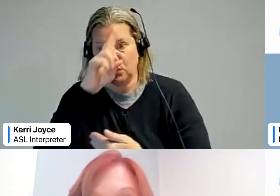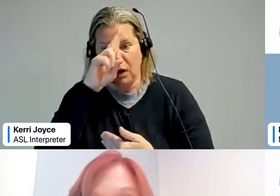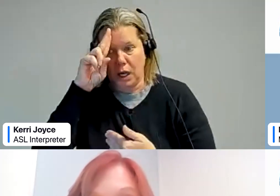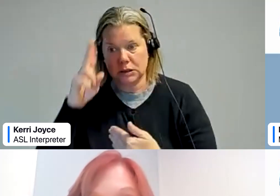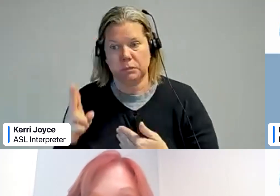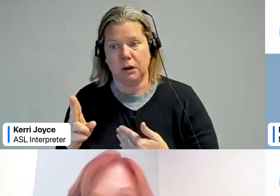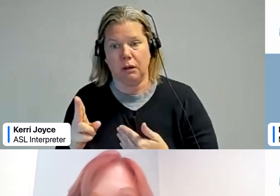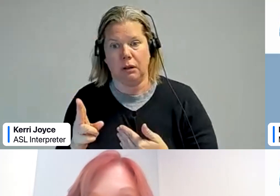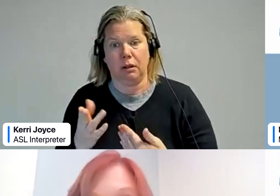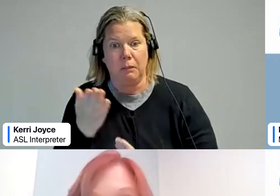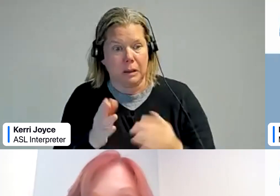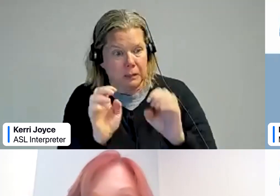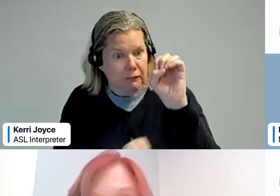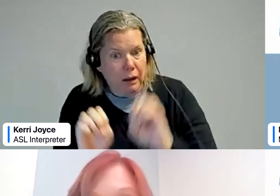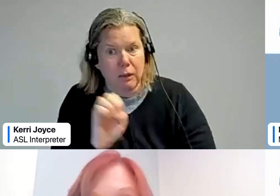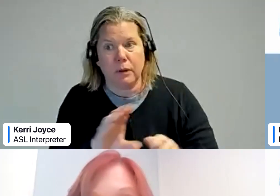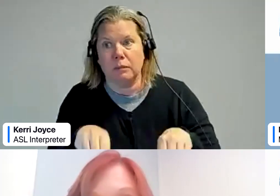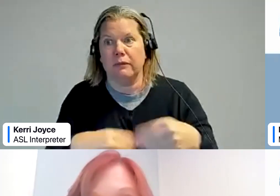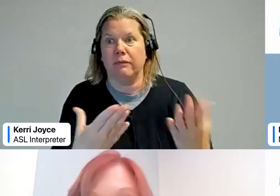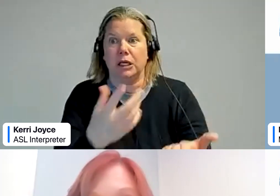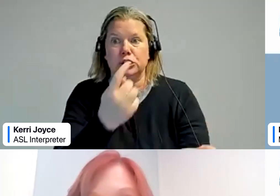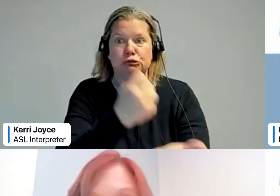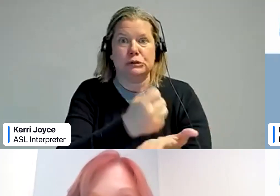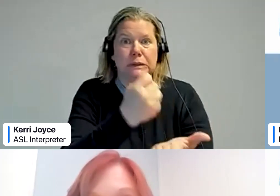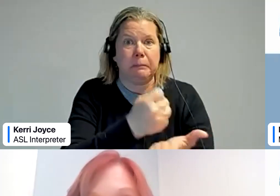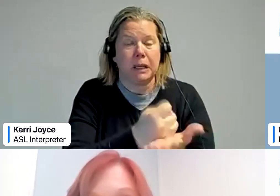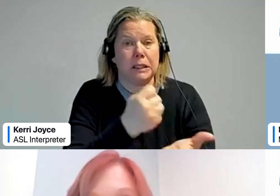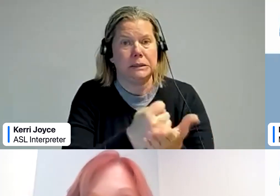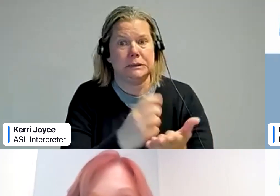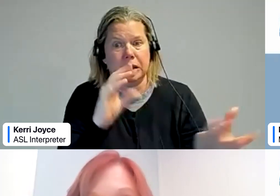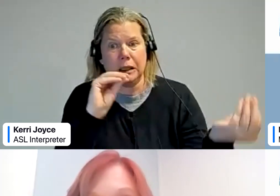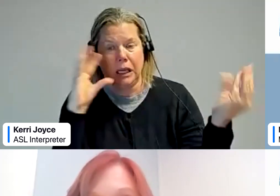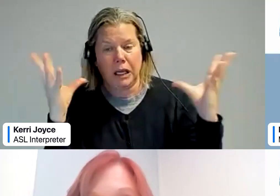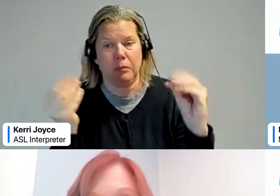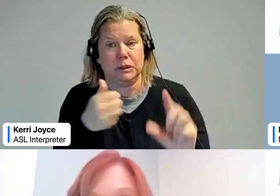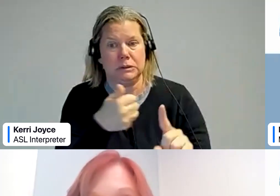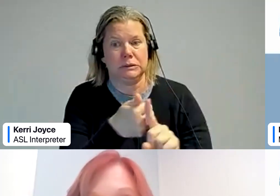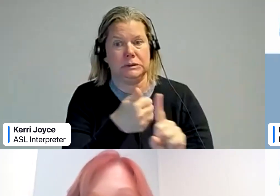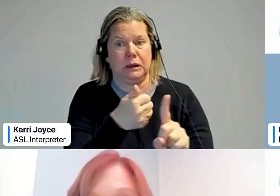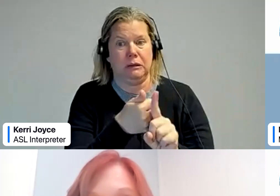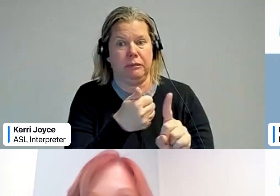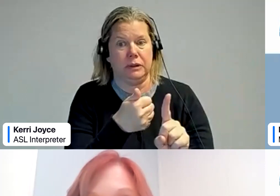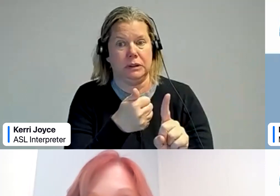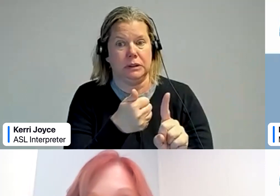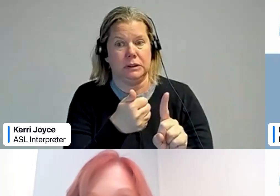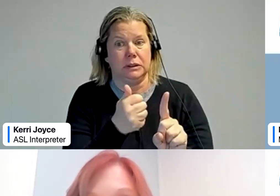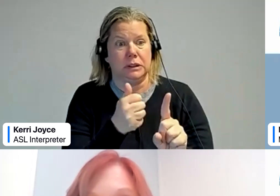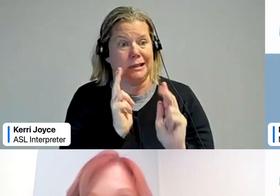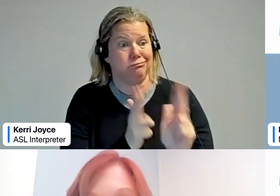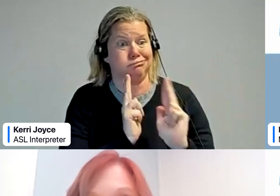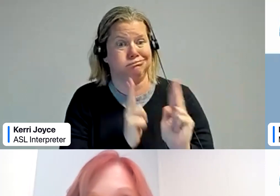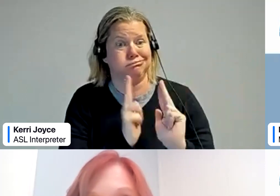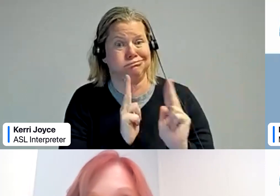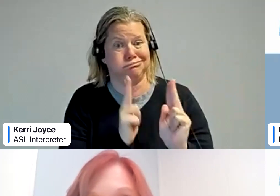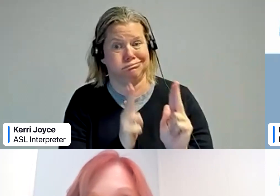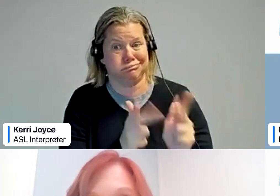be evaluating them and treating them, and the ambulance is probably going at great speed